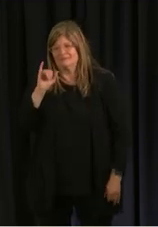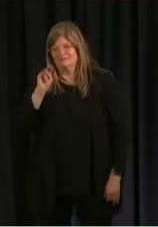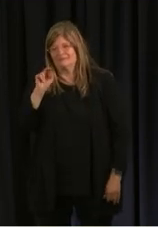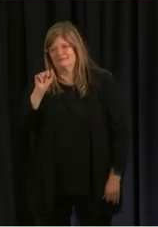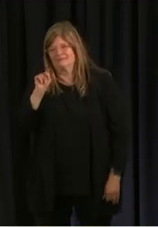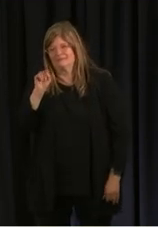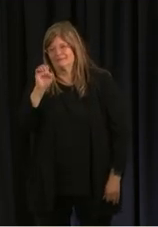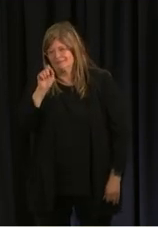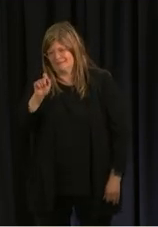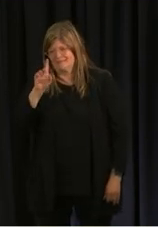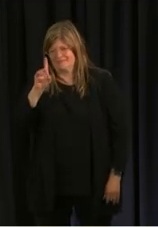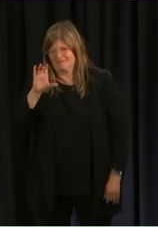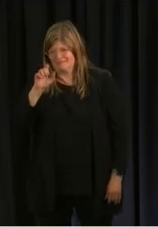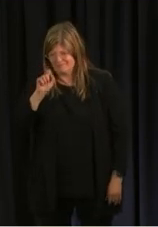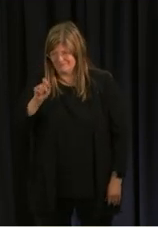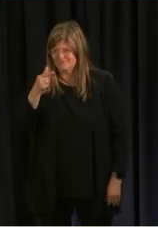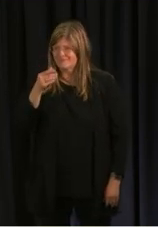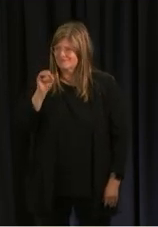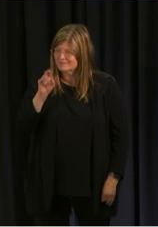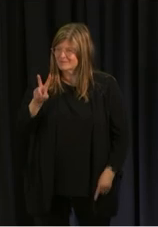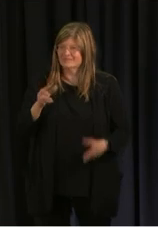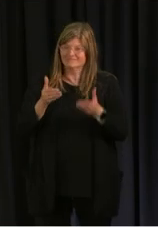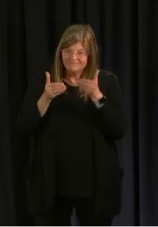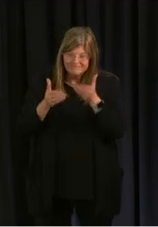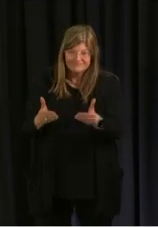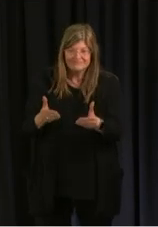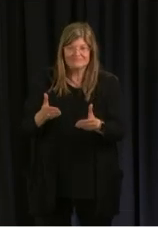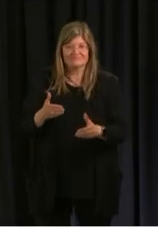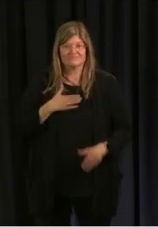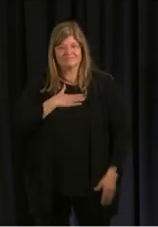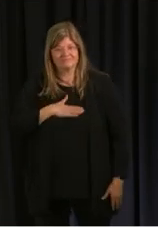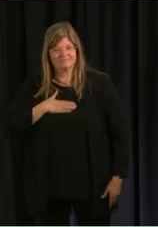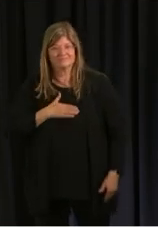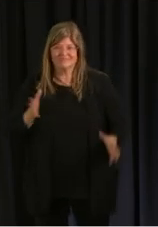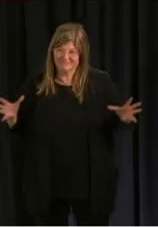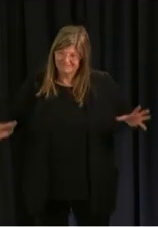day, any time. And again, as Dr. Shaw just said, we really want to urge